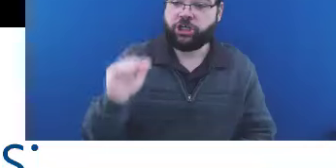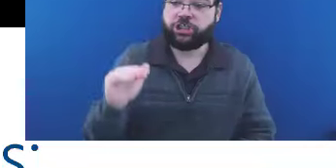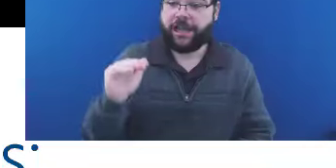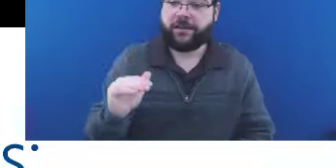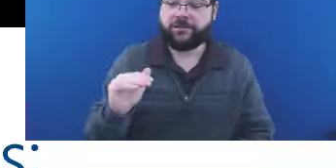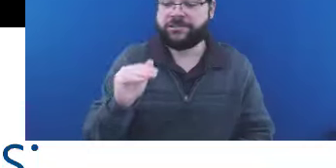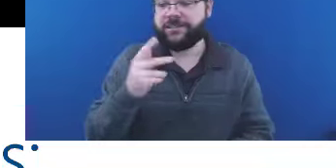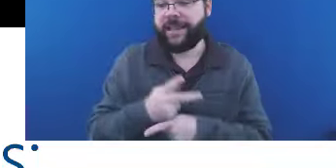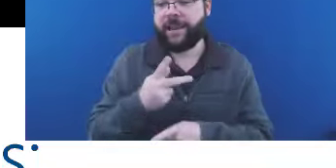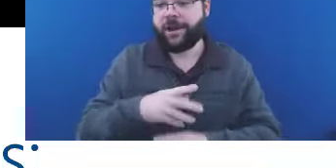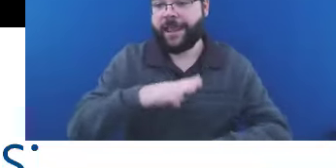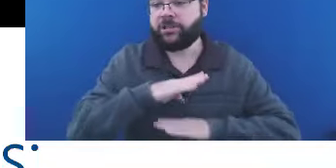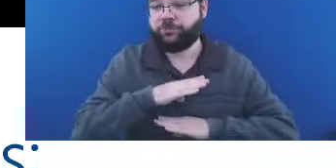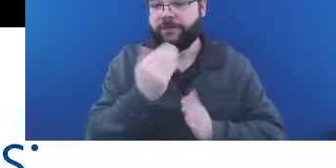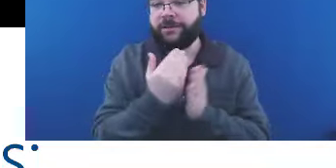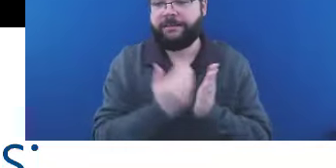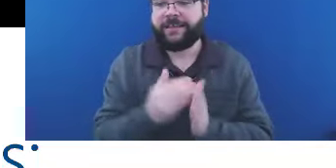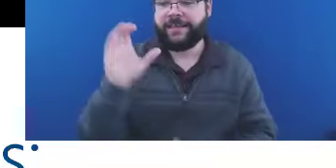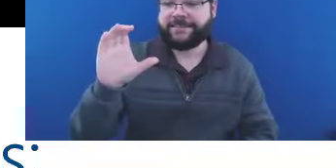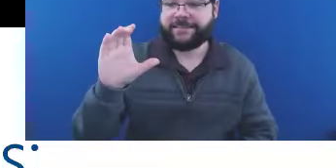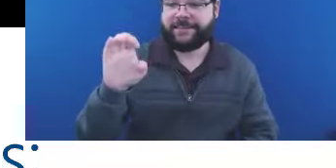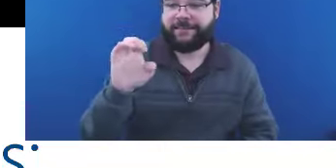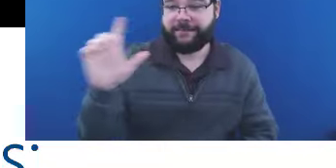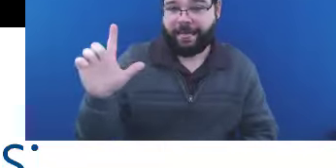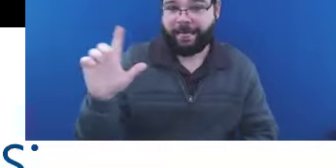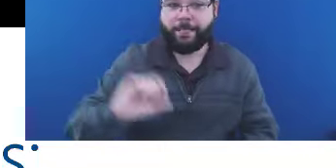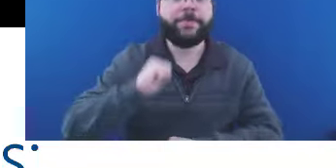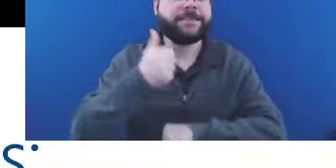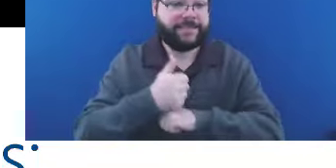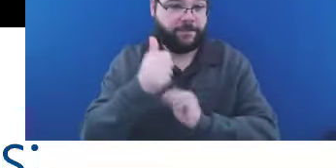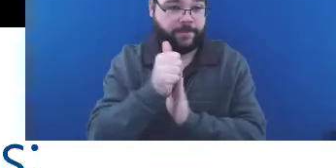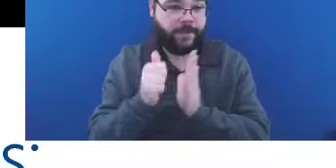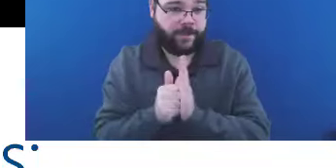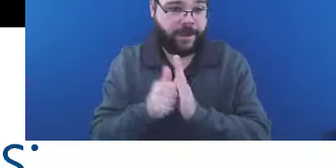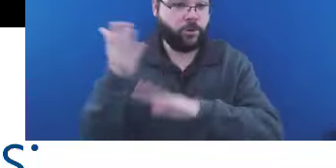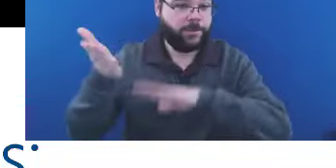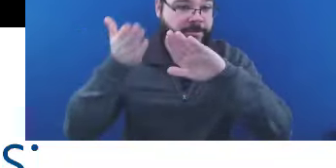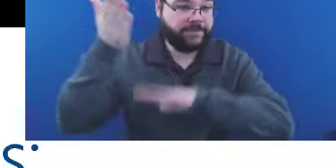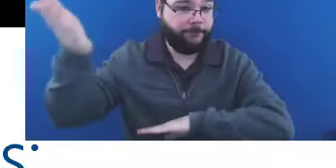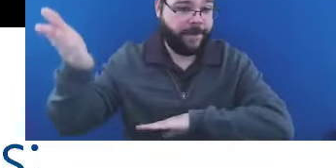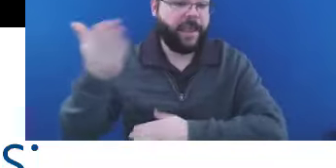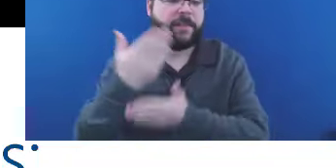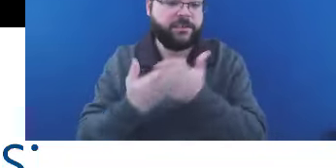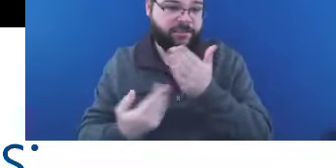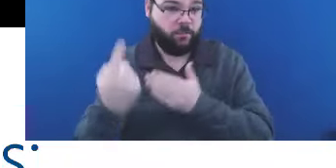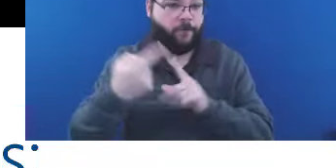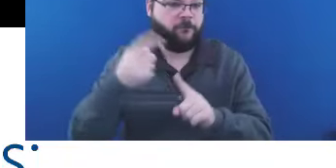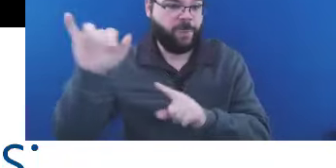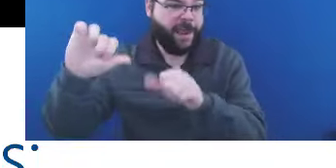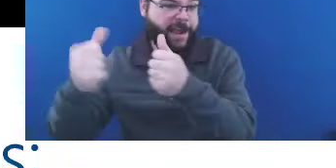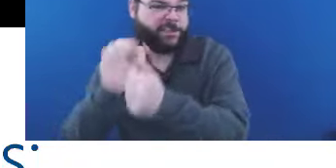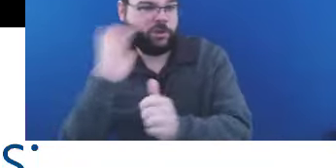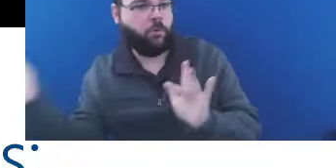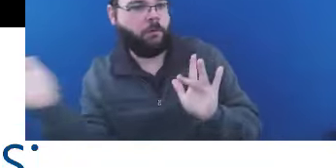Eligibility List. They create the account, they submit it, and then someone from that agency will contact them